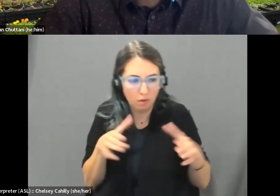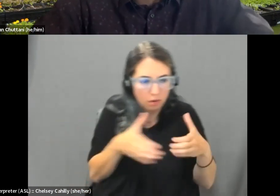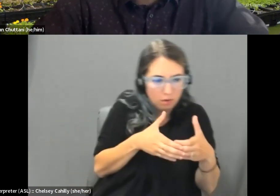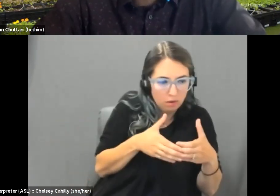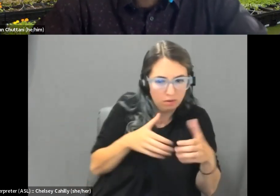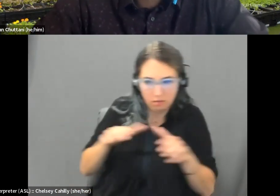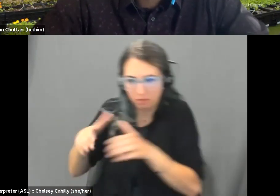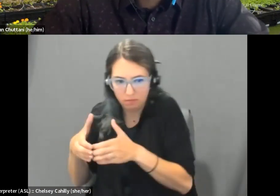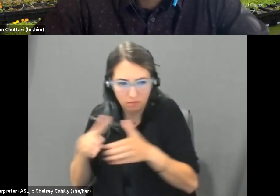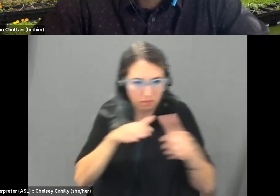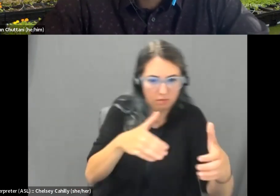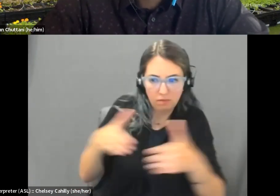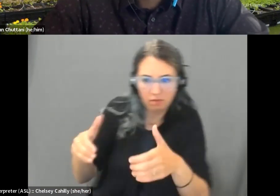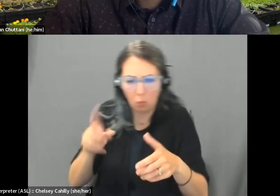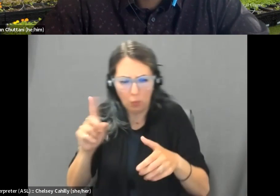different levels.